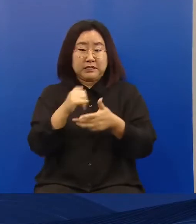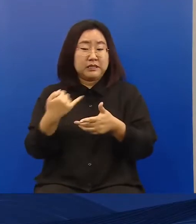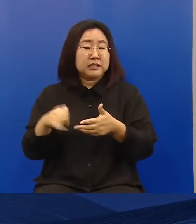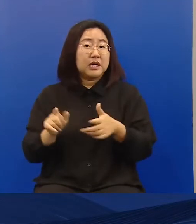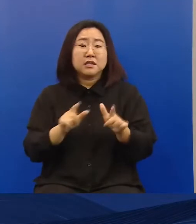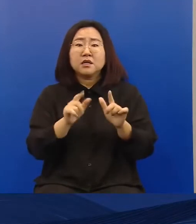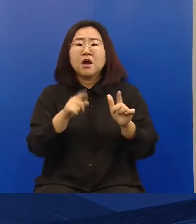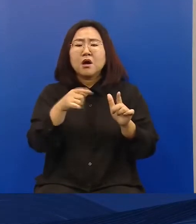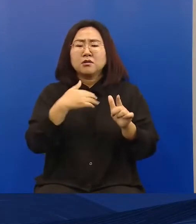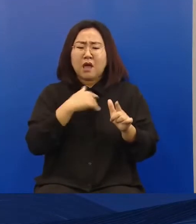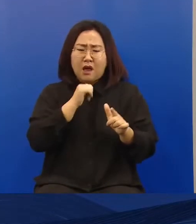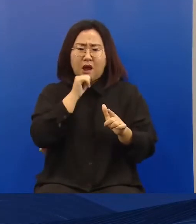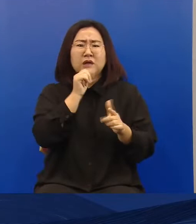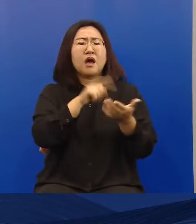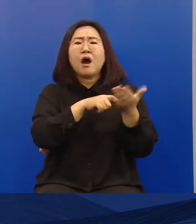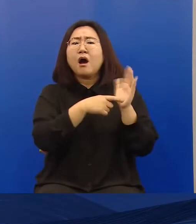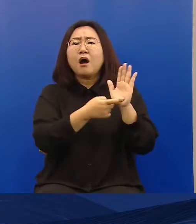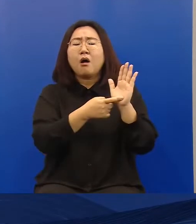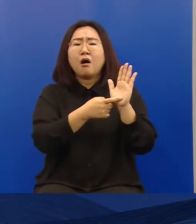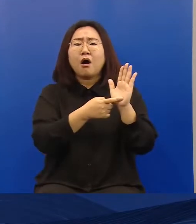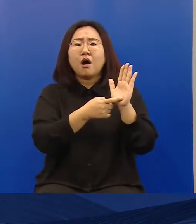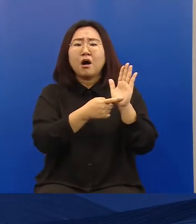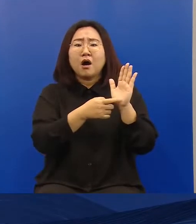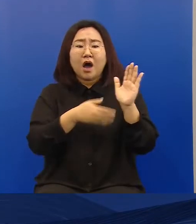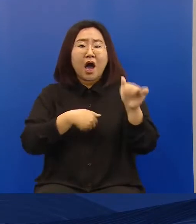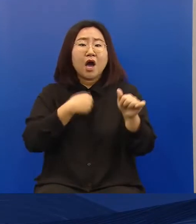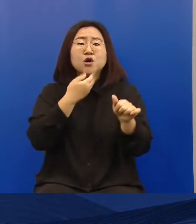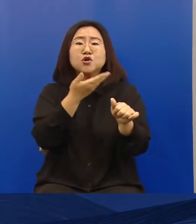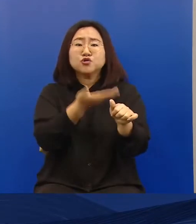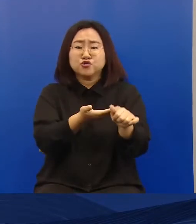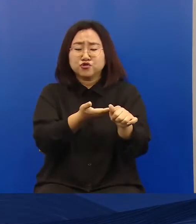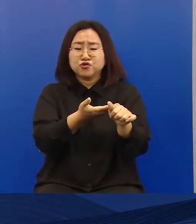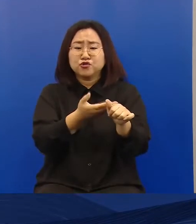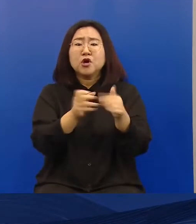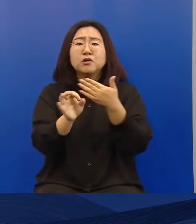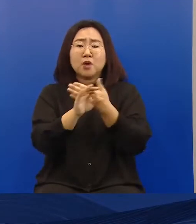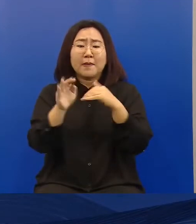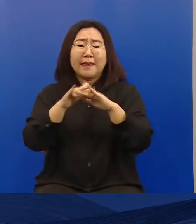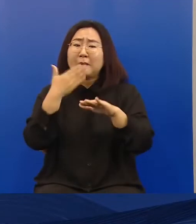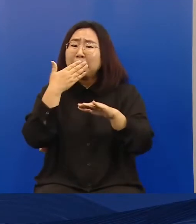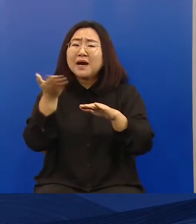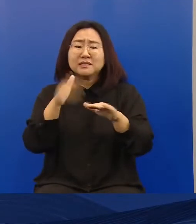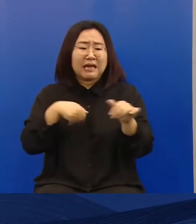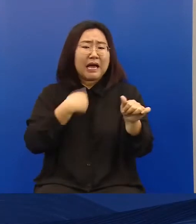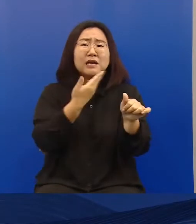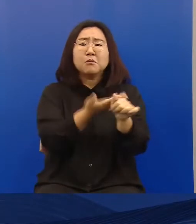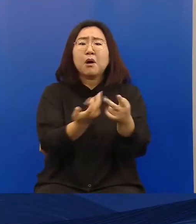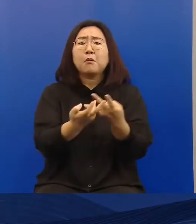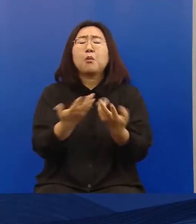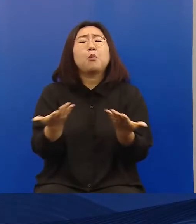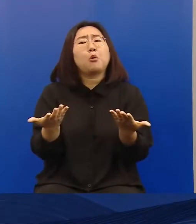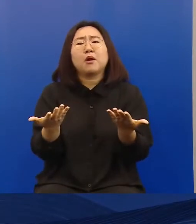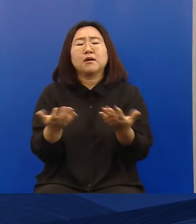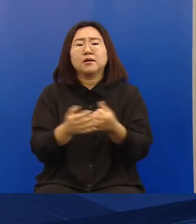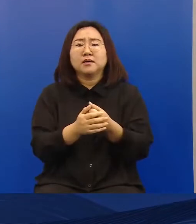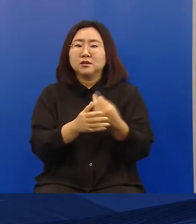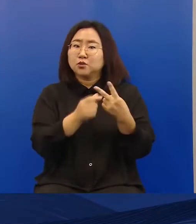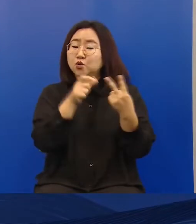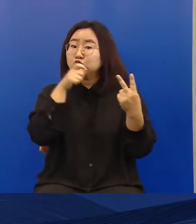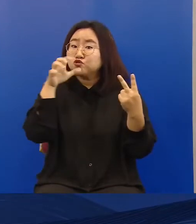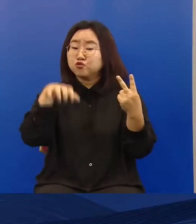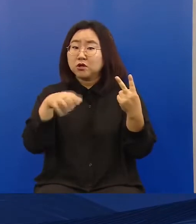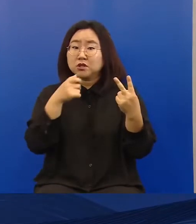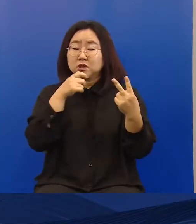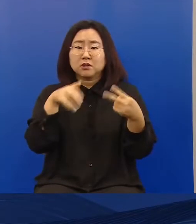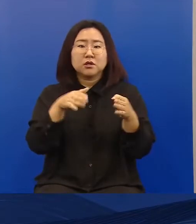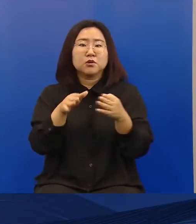to improve the existing systems. For example, if you remember a mother and the two daughters who had to